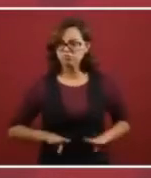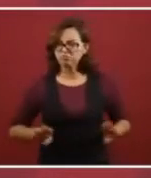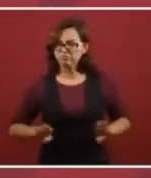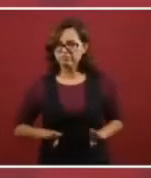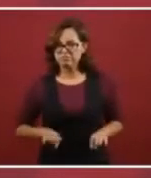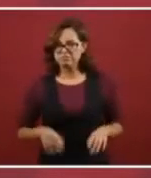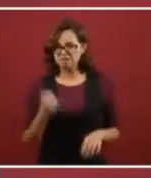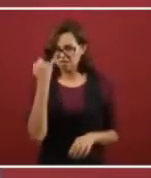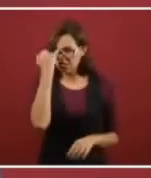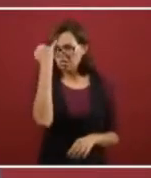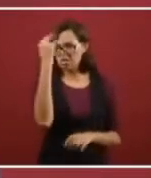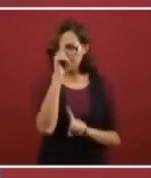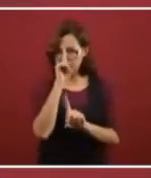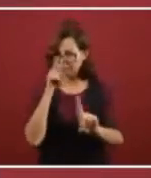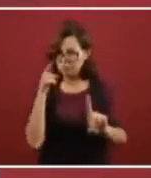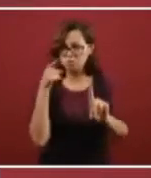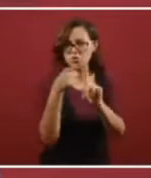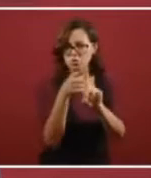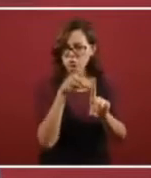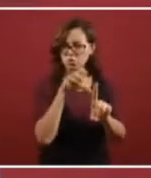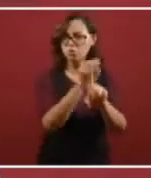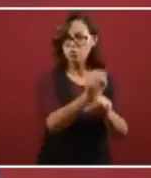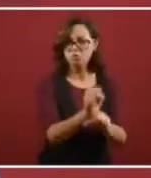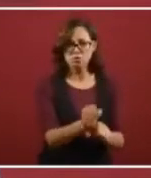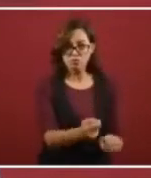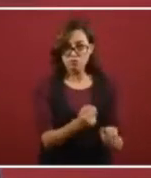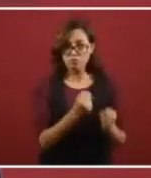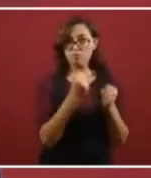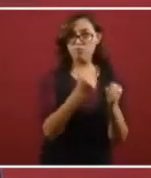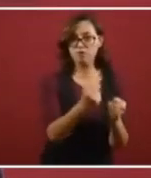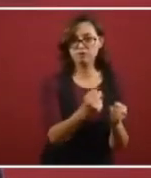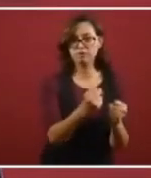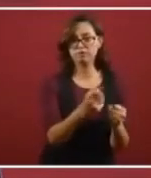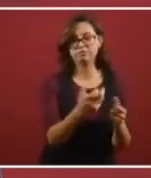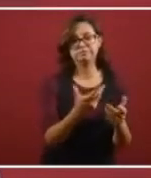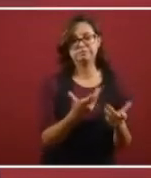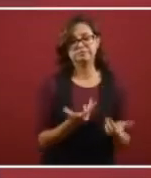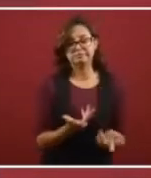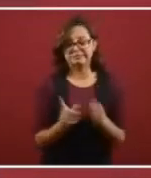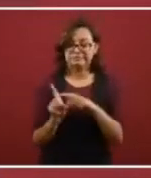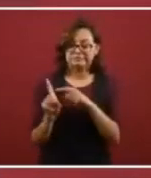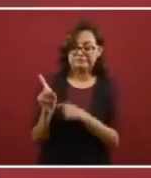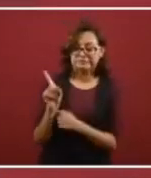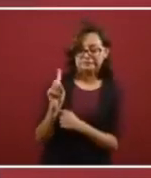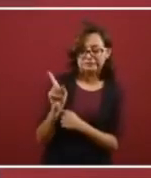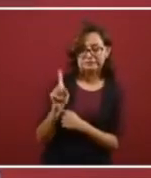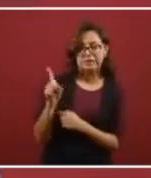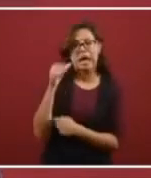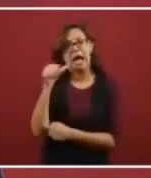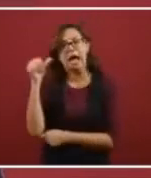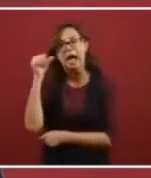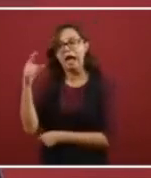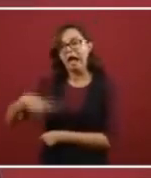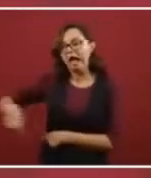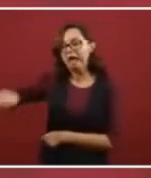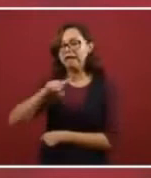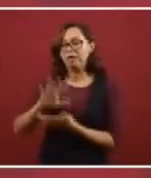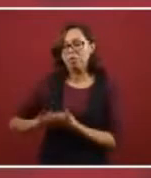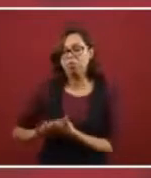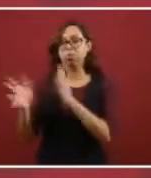it is not like what they did yesterday like what might change is change